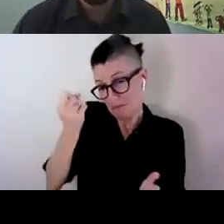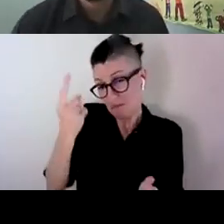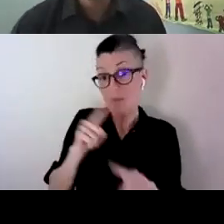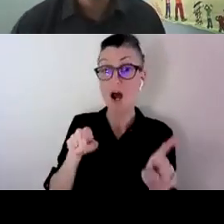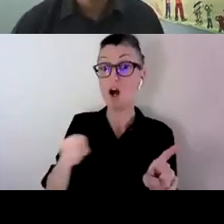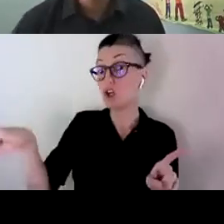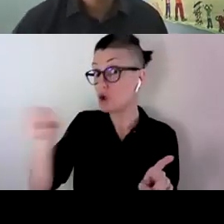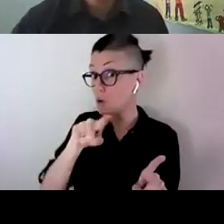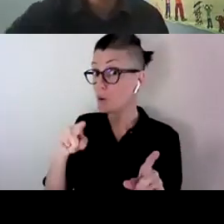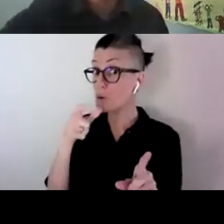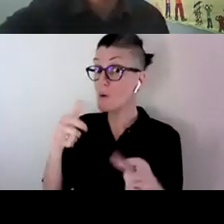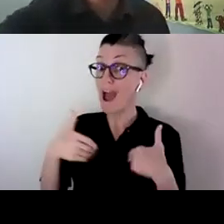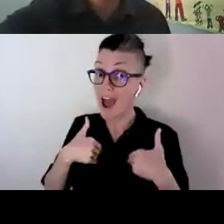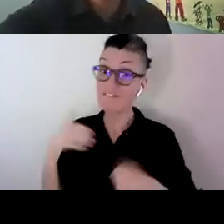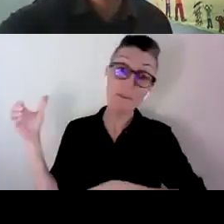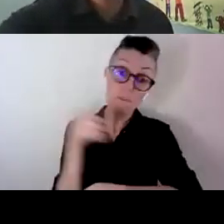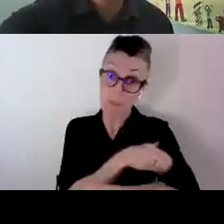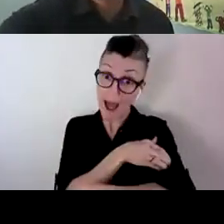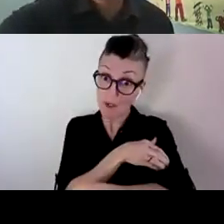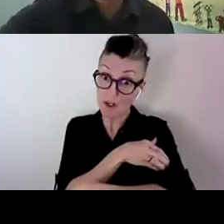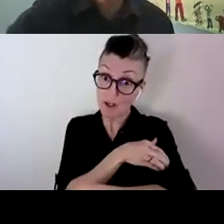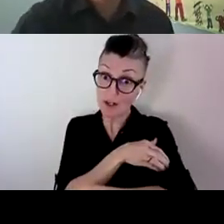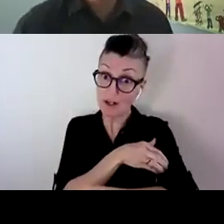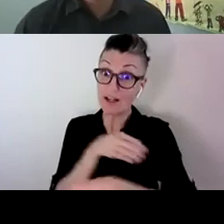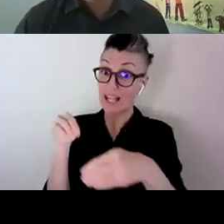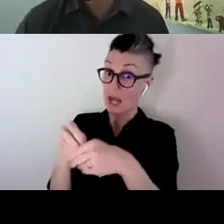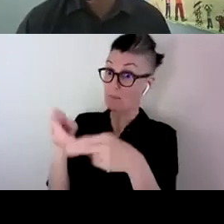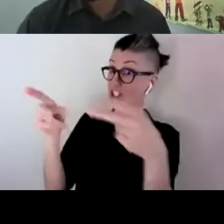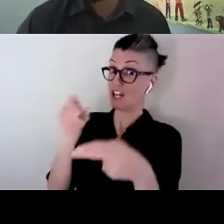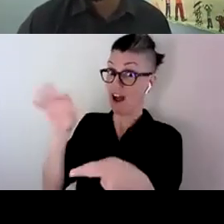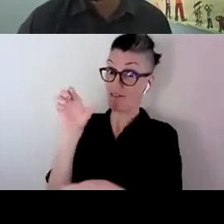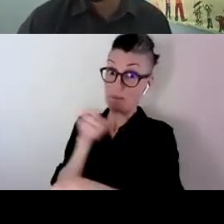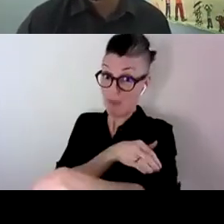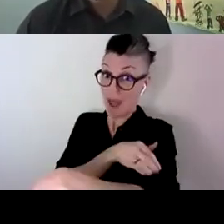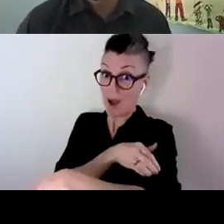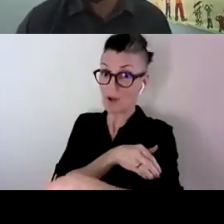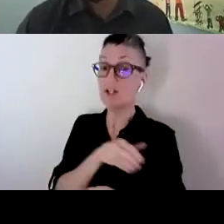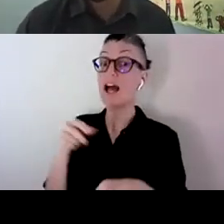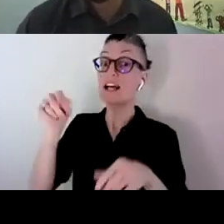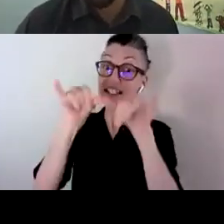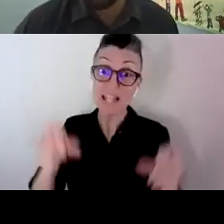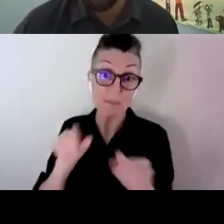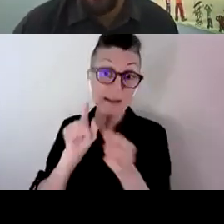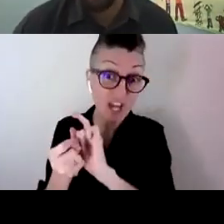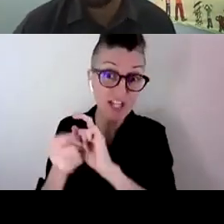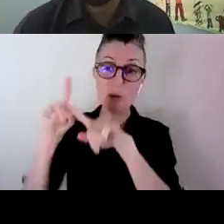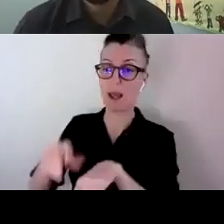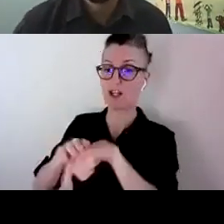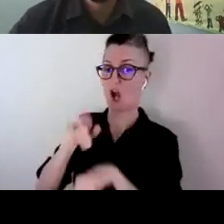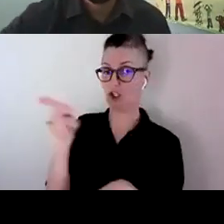a lot of significant systemic changes fall on you. I encourage you to risk your power and your privilege to act on what you know is